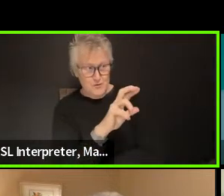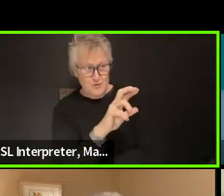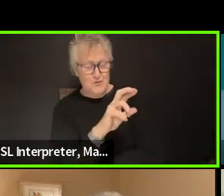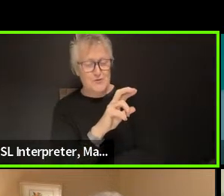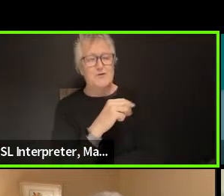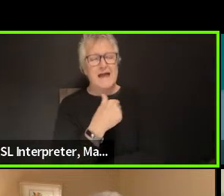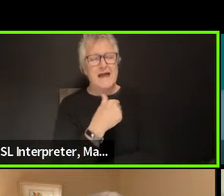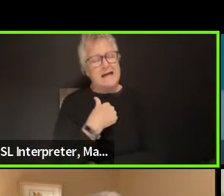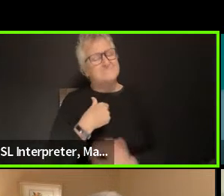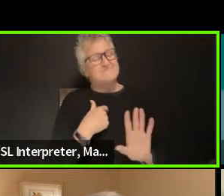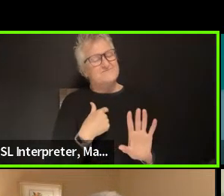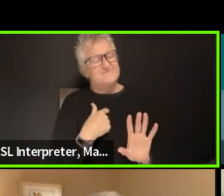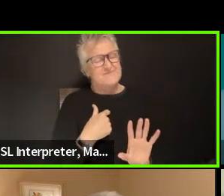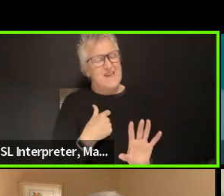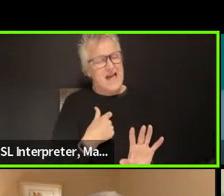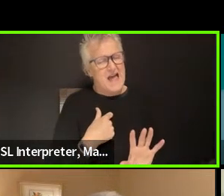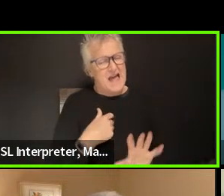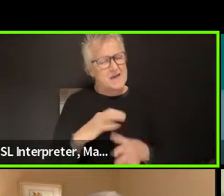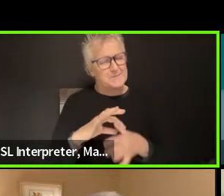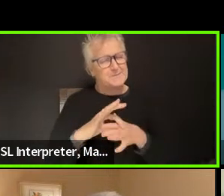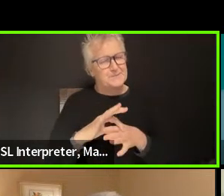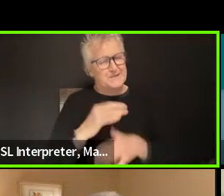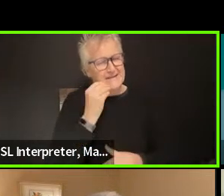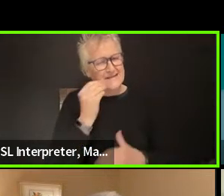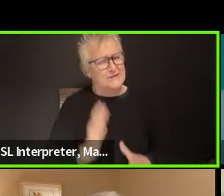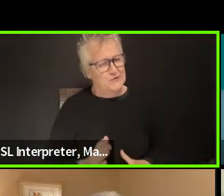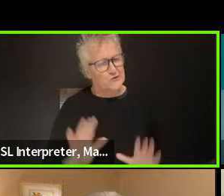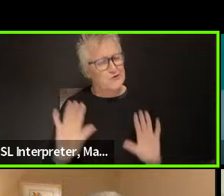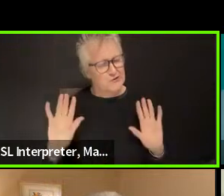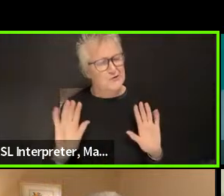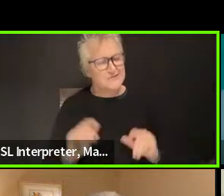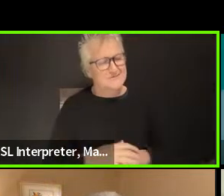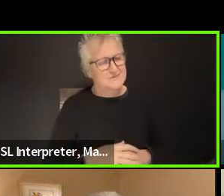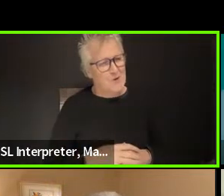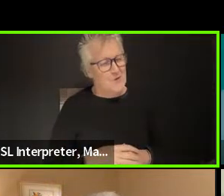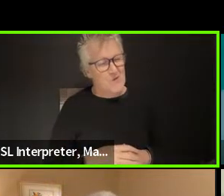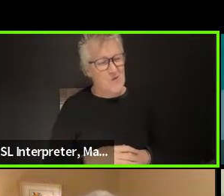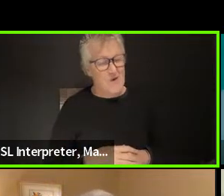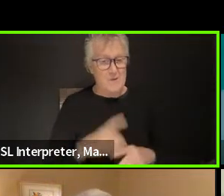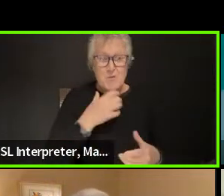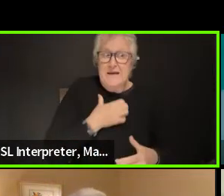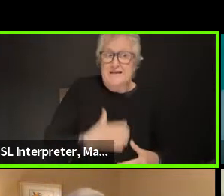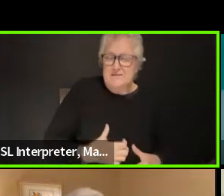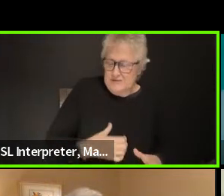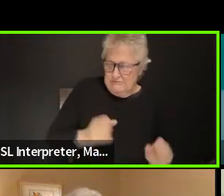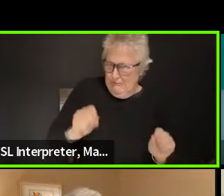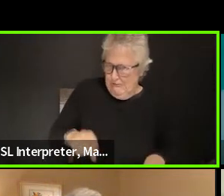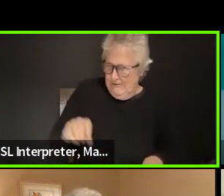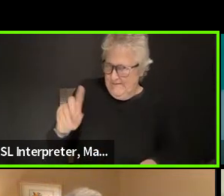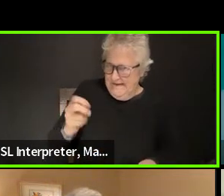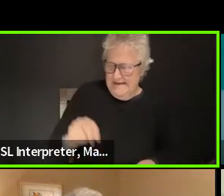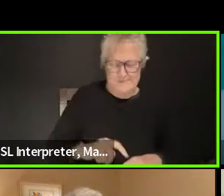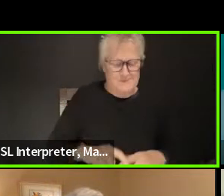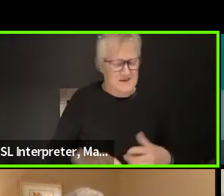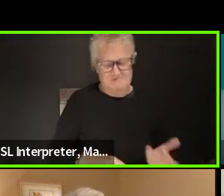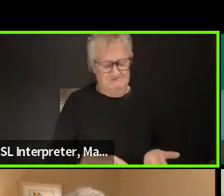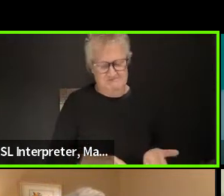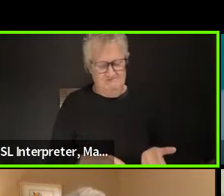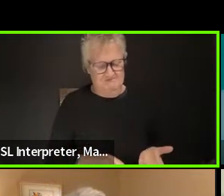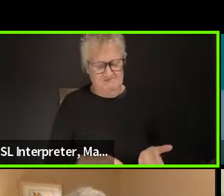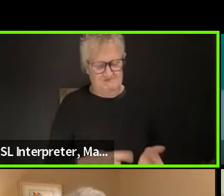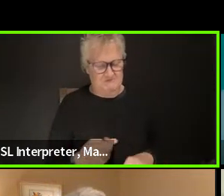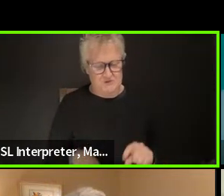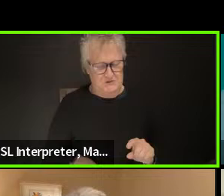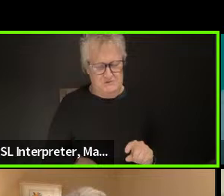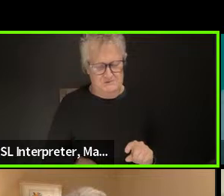can't do it yet. But I've definitely reduced my meat intake this year. Pretty much no red meats and stuff like that,